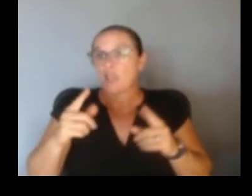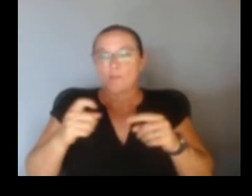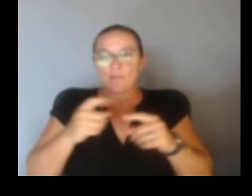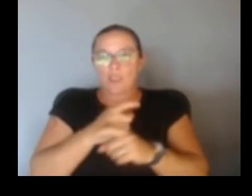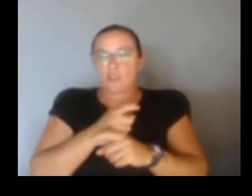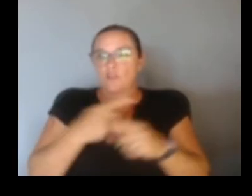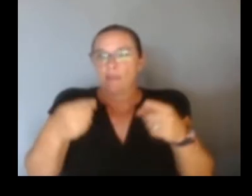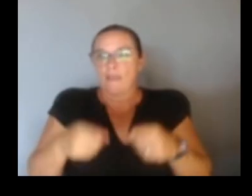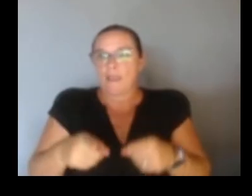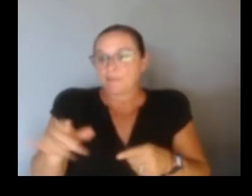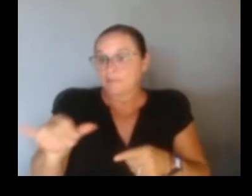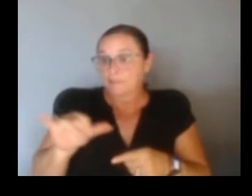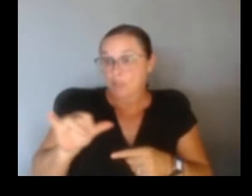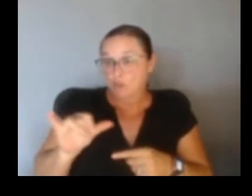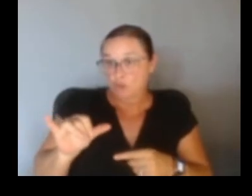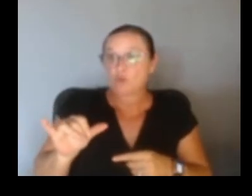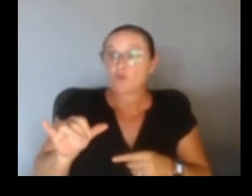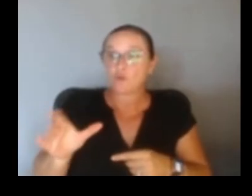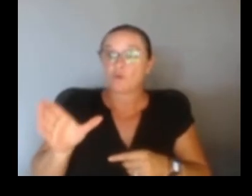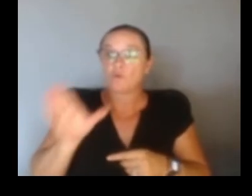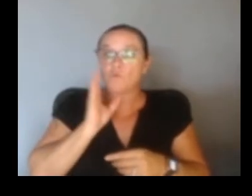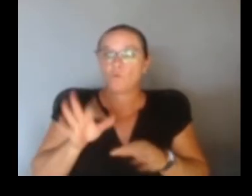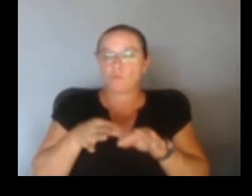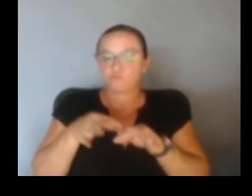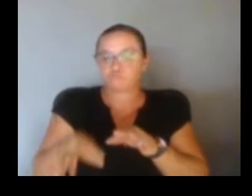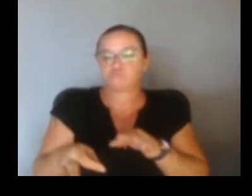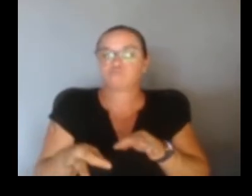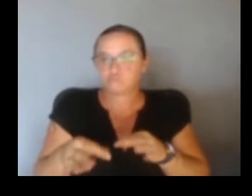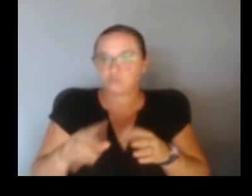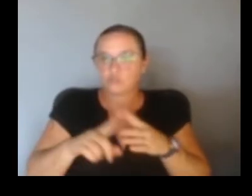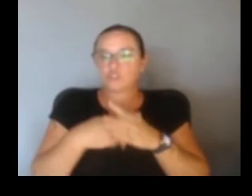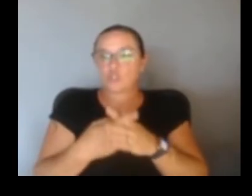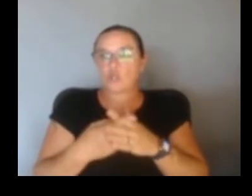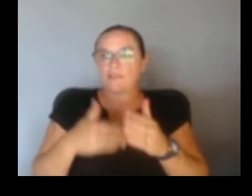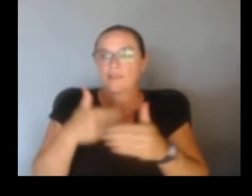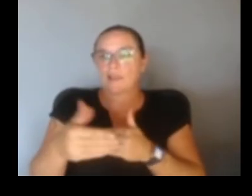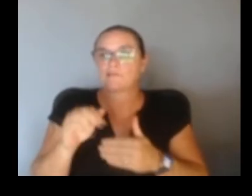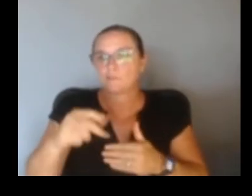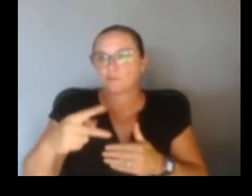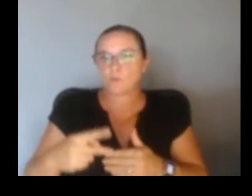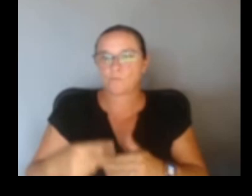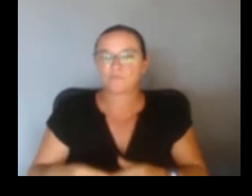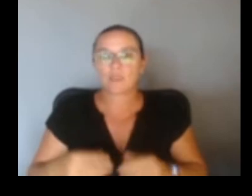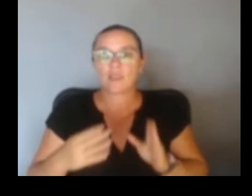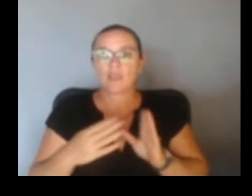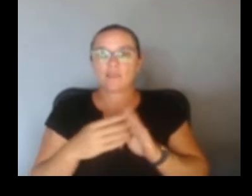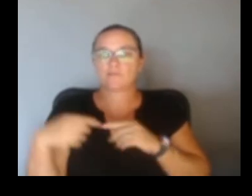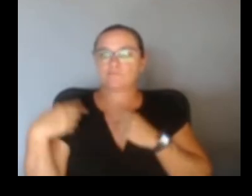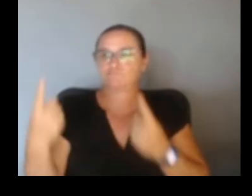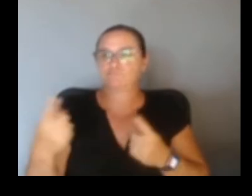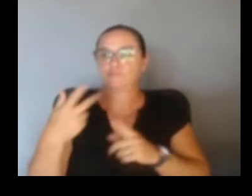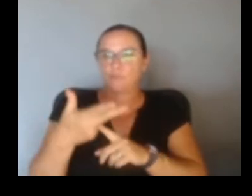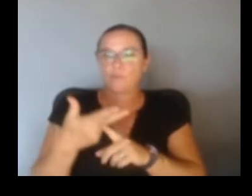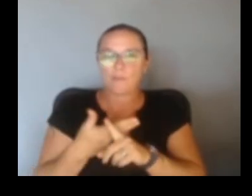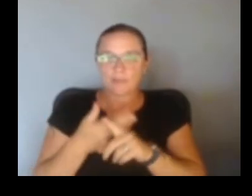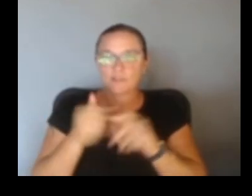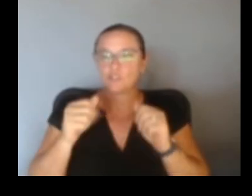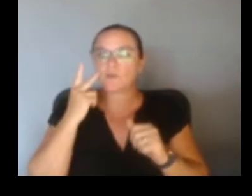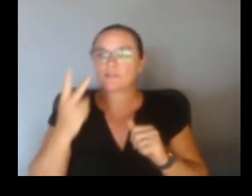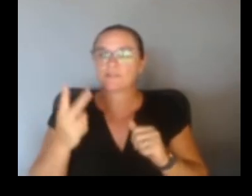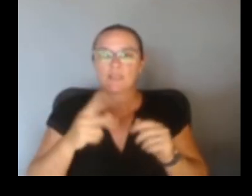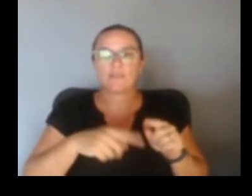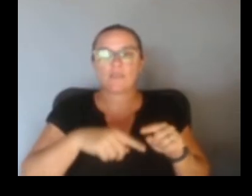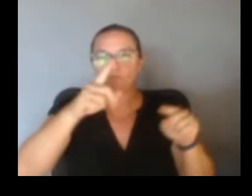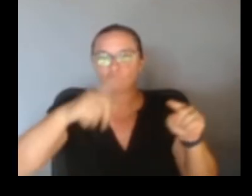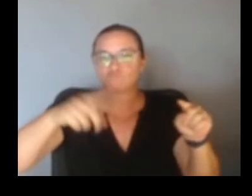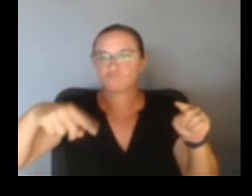that could also delay the onset. Here is the last 3 months. So you can see the greater pattern of how